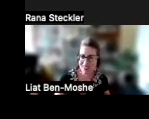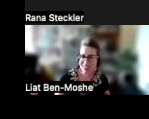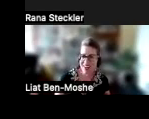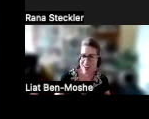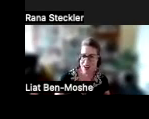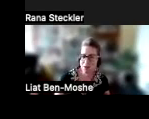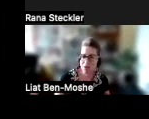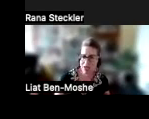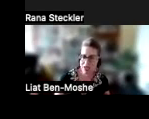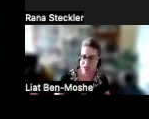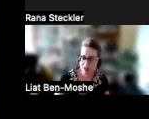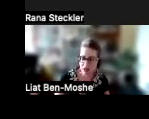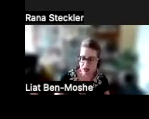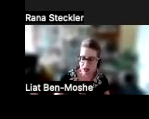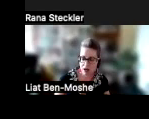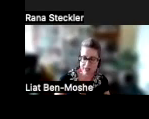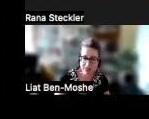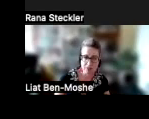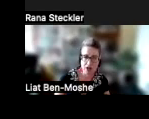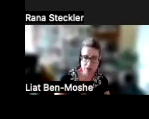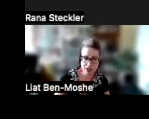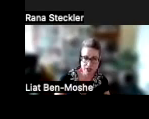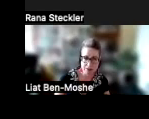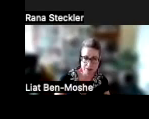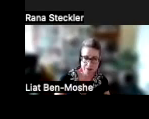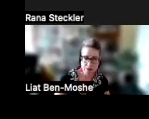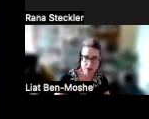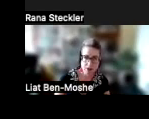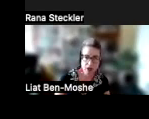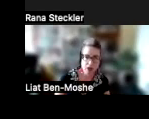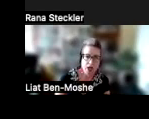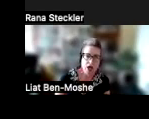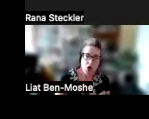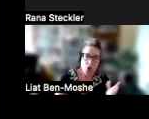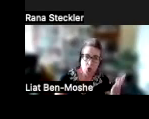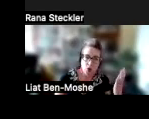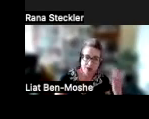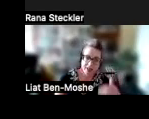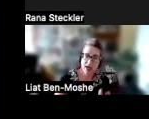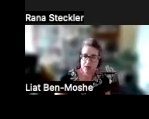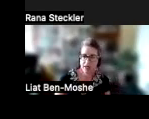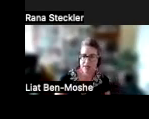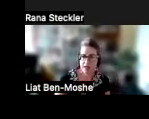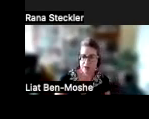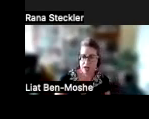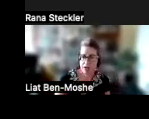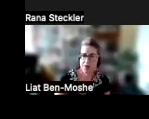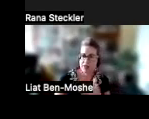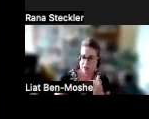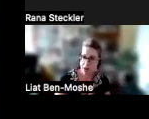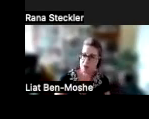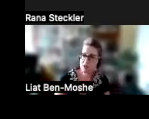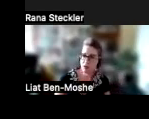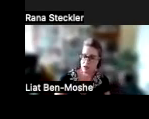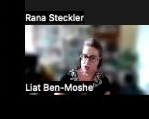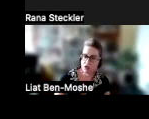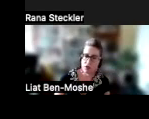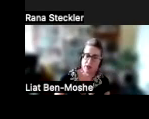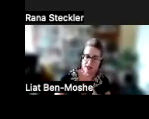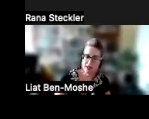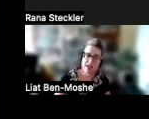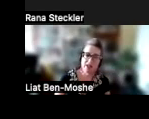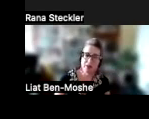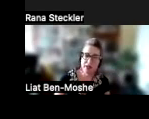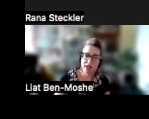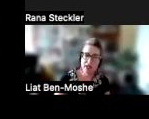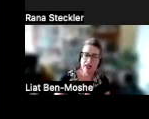affordable and accessible housing. What did happen at the same time, and this is absolutely true, and I